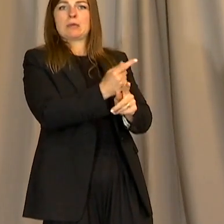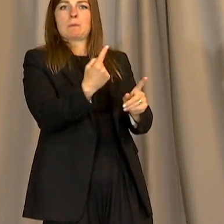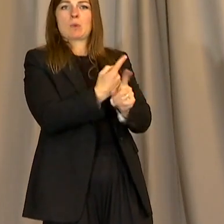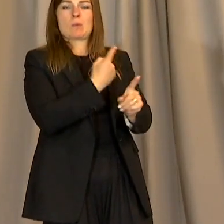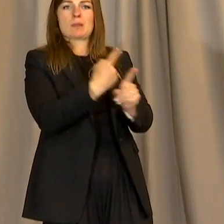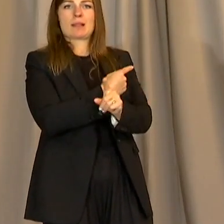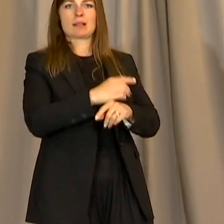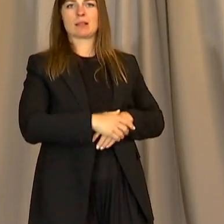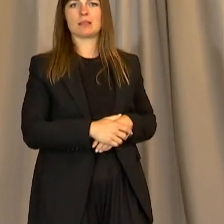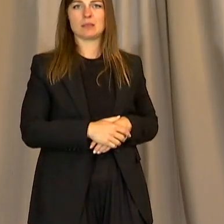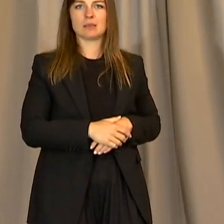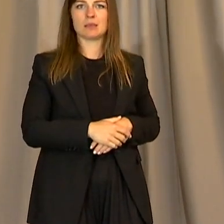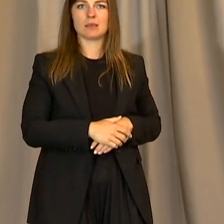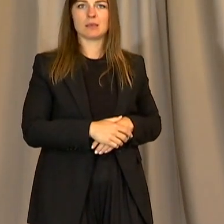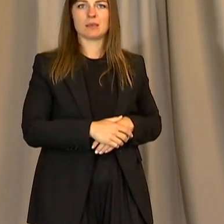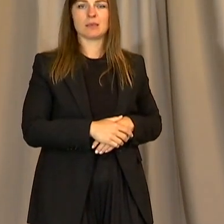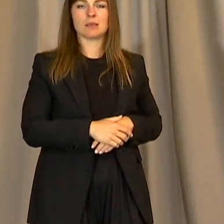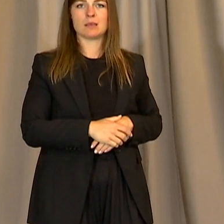right,